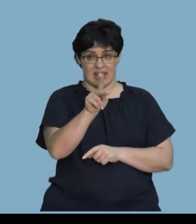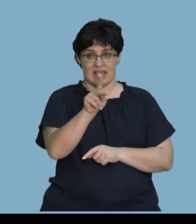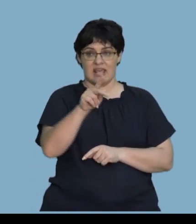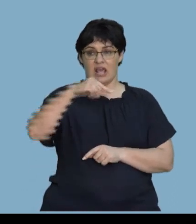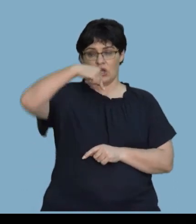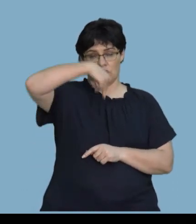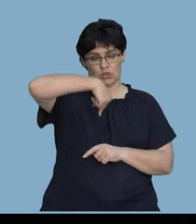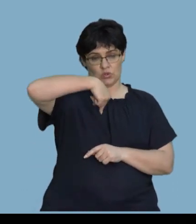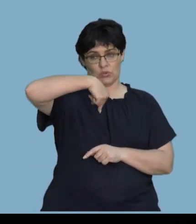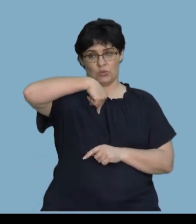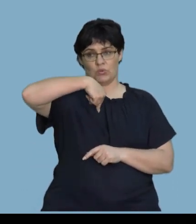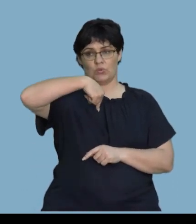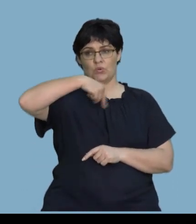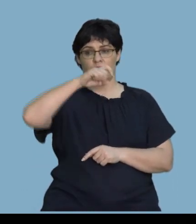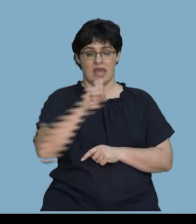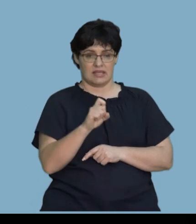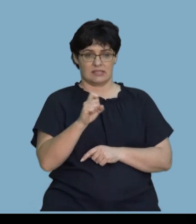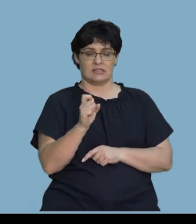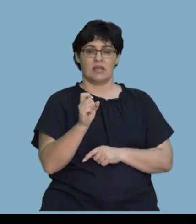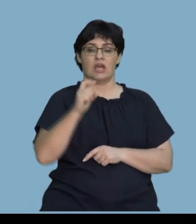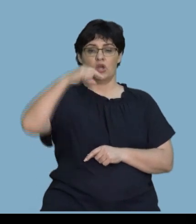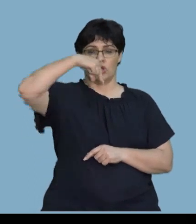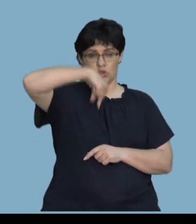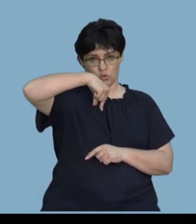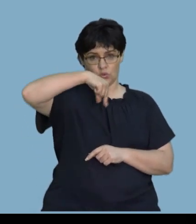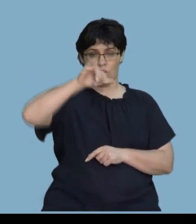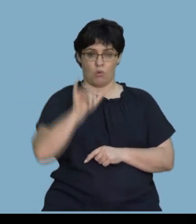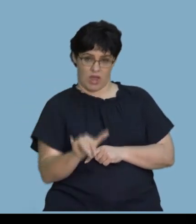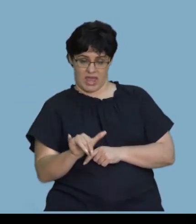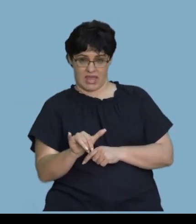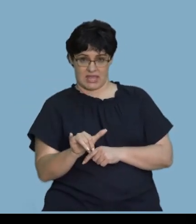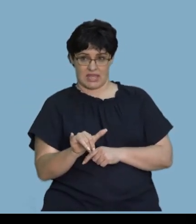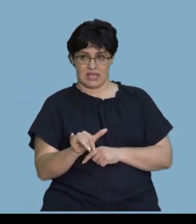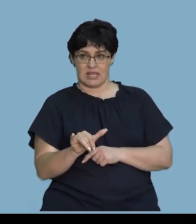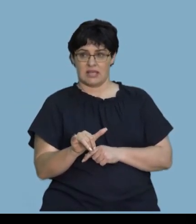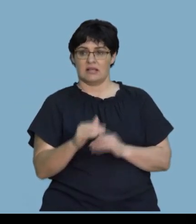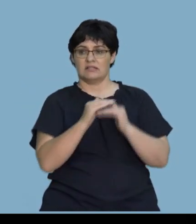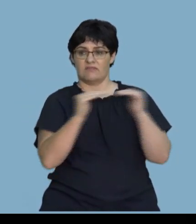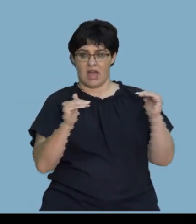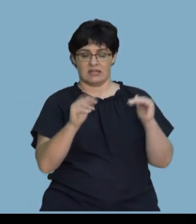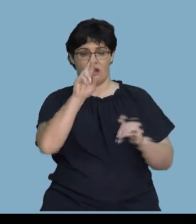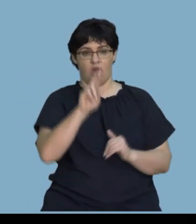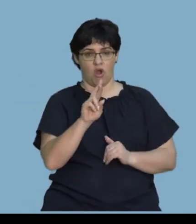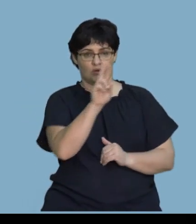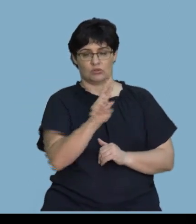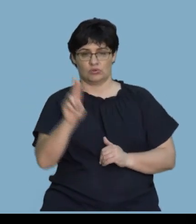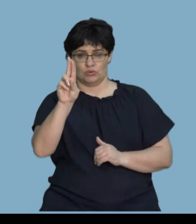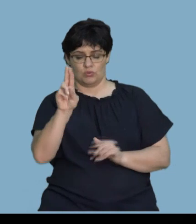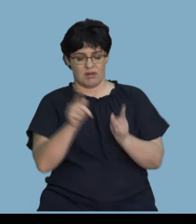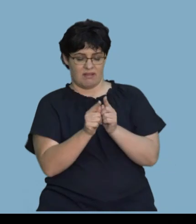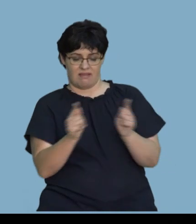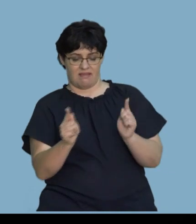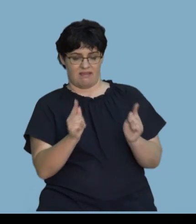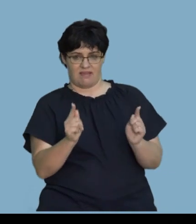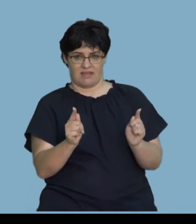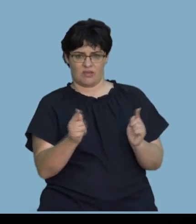Qx, Qy, that's their product, divided by r squared, which is the distance between them, okay? So what do we have